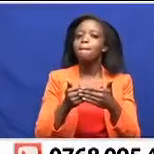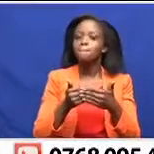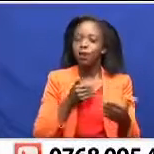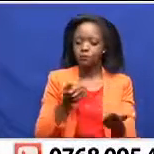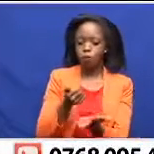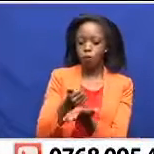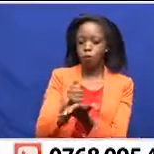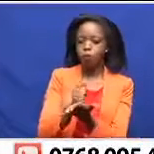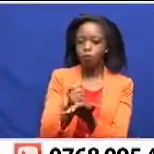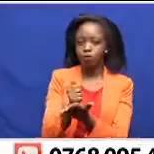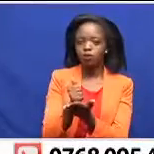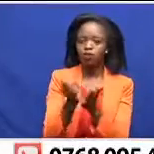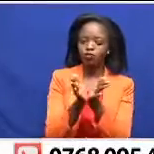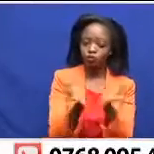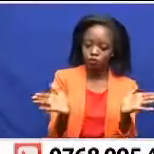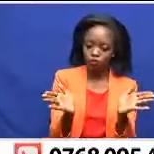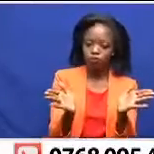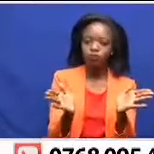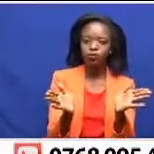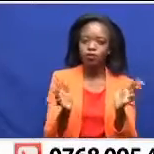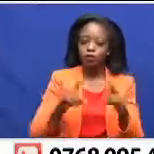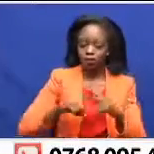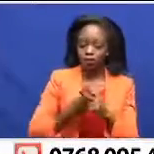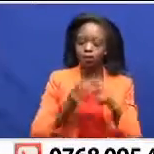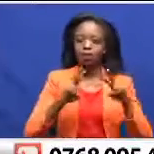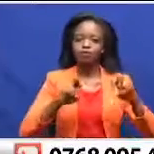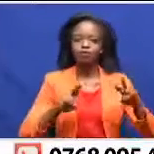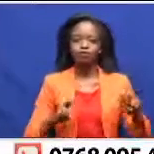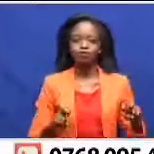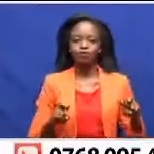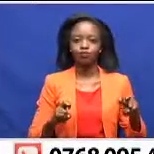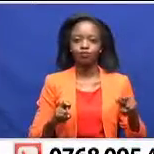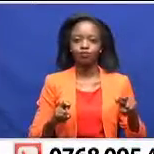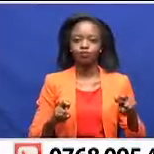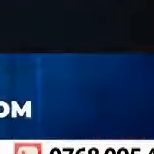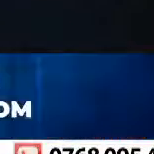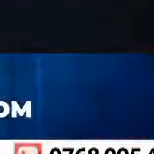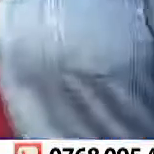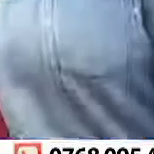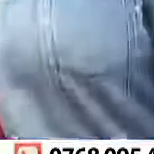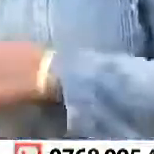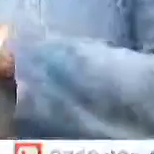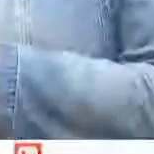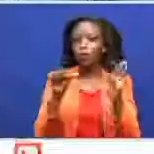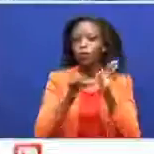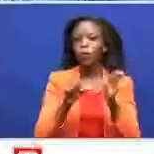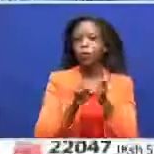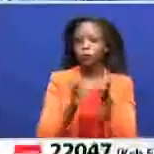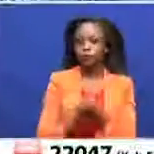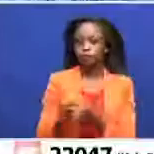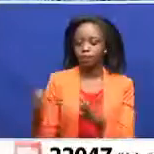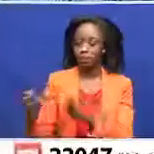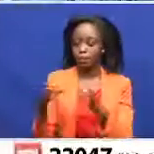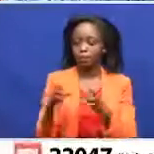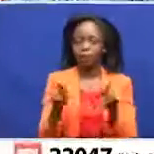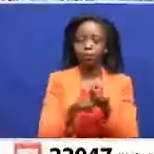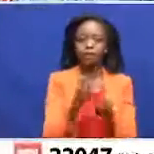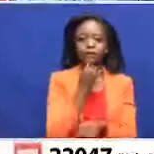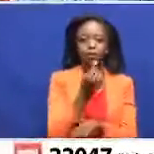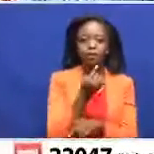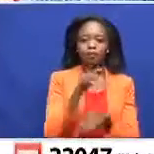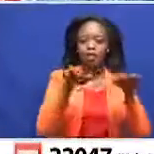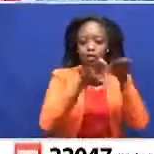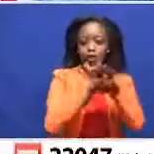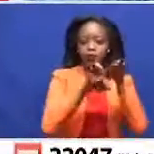audit by the Auditor General is carried out to ascertain the veracity of these claims." The party has further criticized